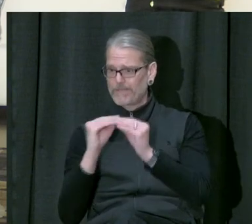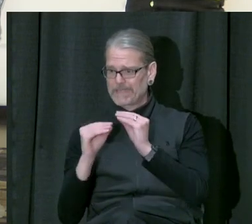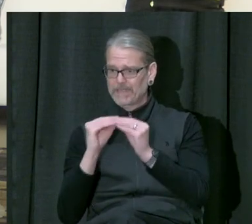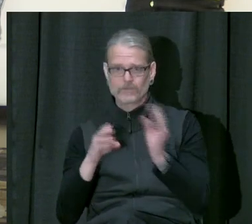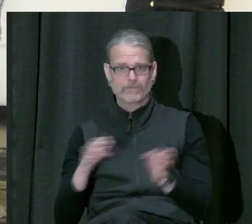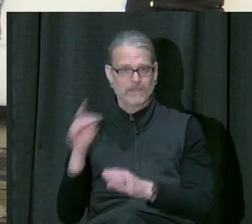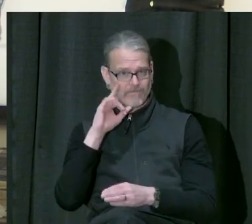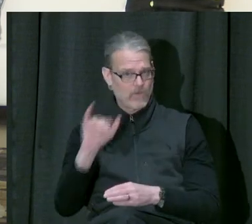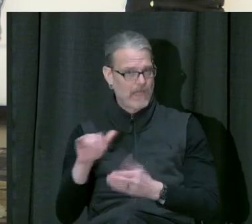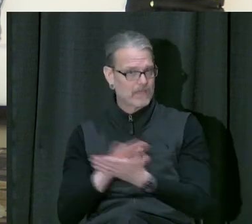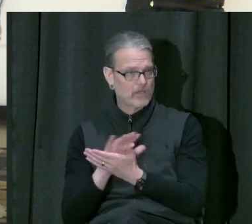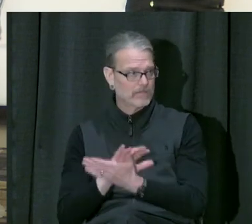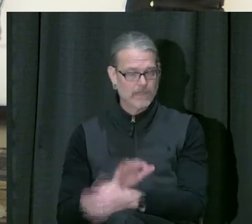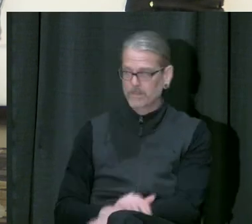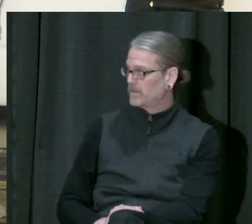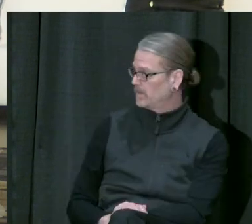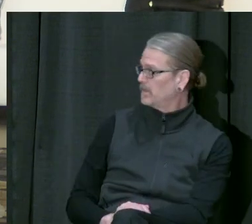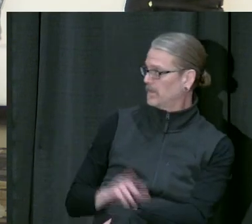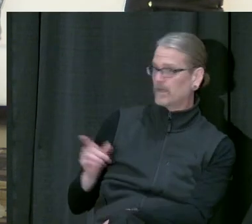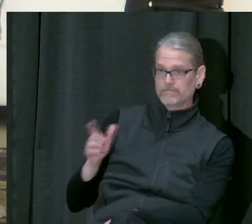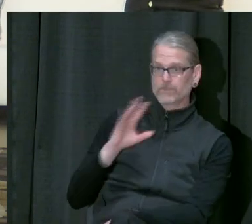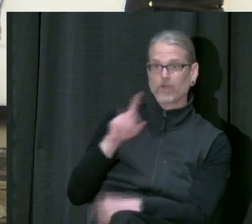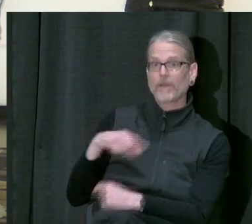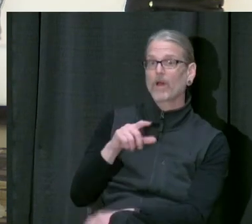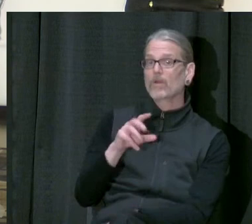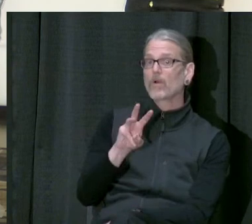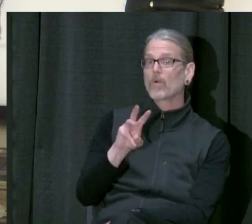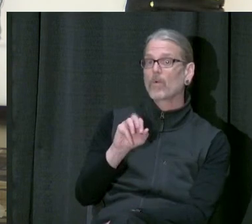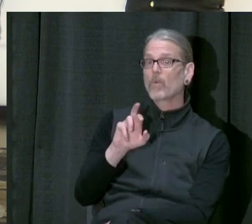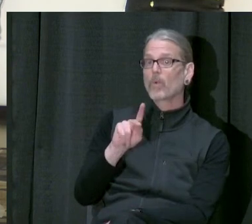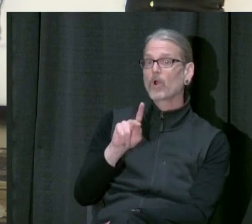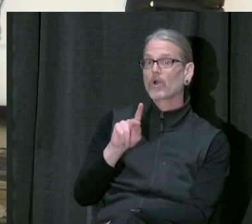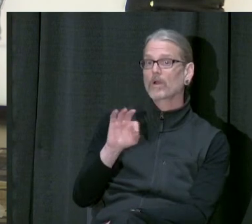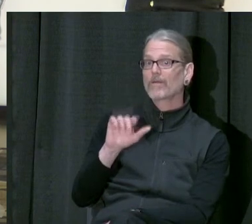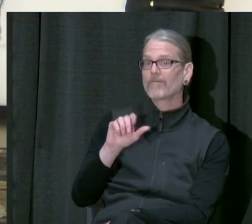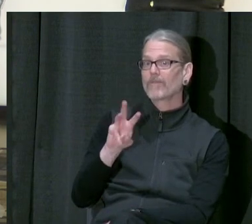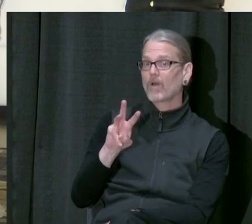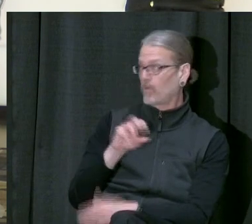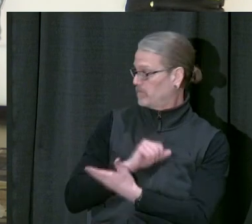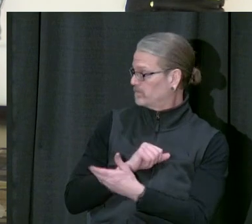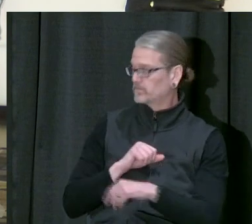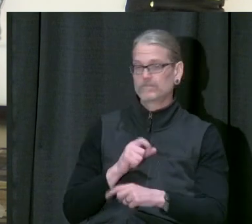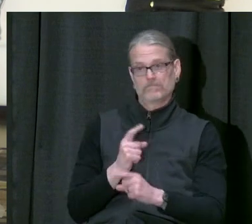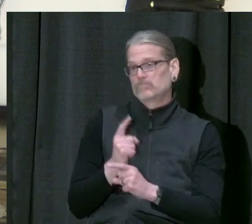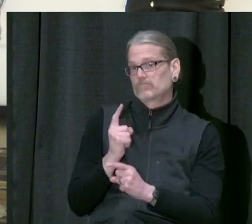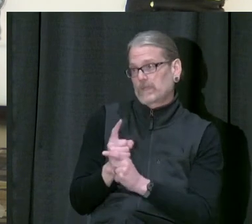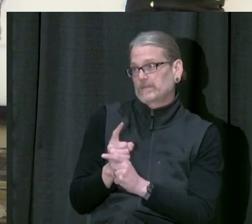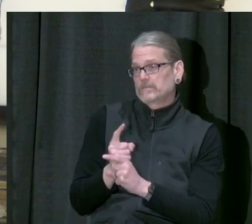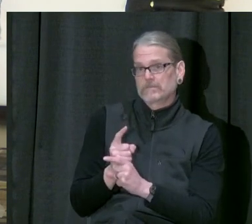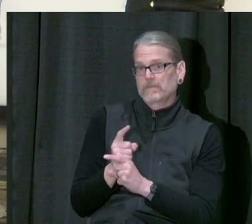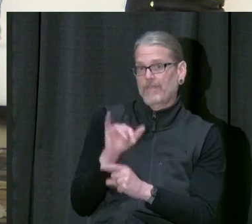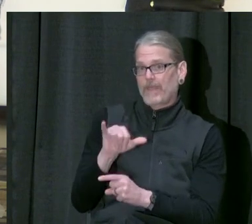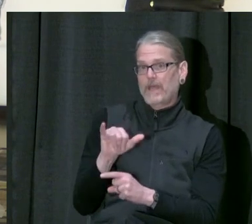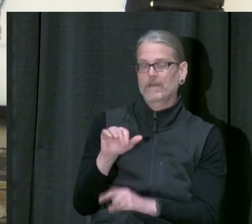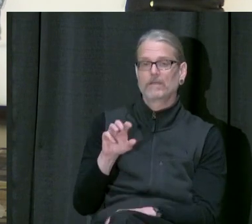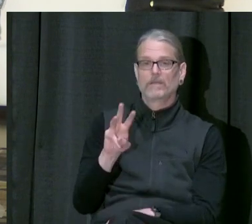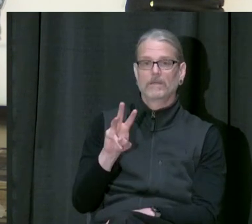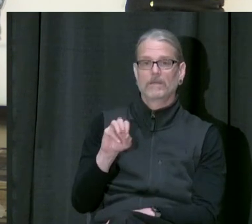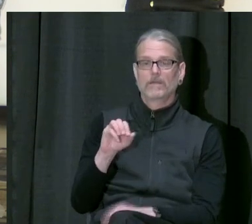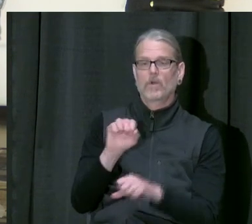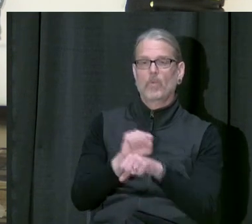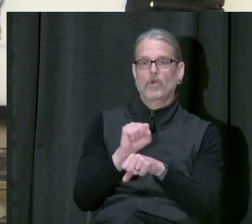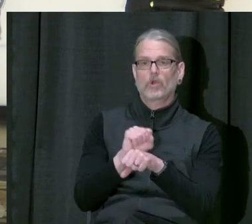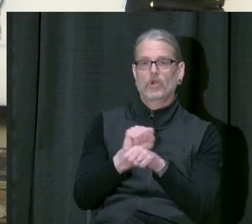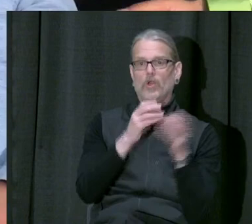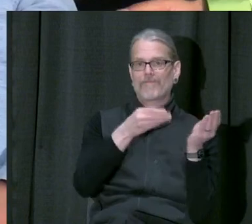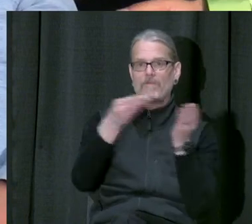these documents? You talk about the workflow evaluation, Chad? Yeah, definitely. I mean, you know, that is part of what we do, right? And so,